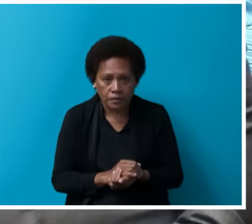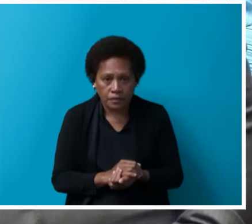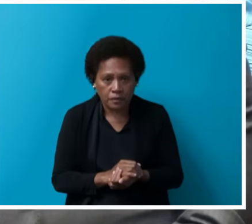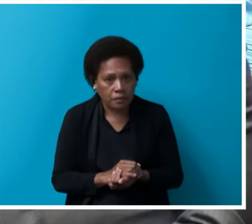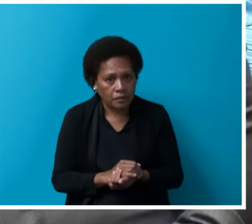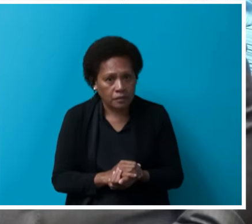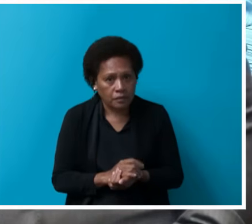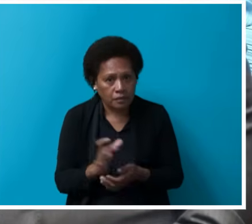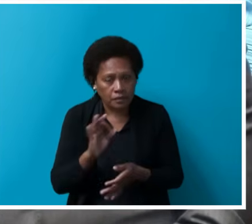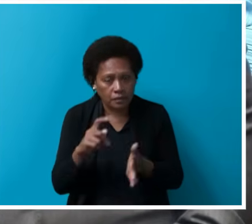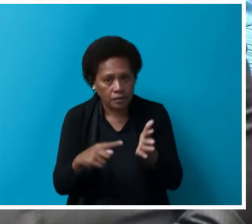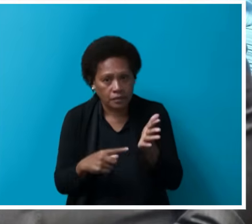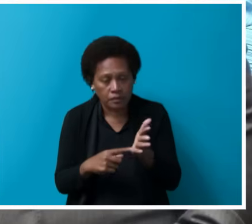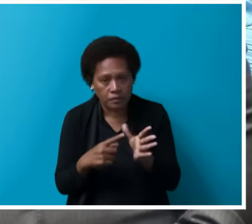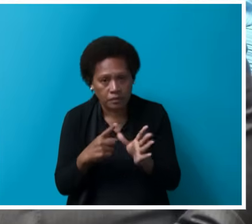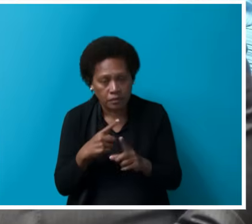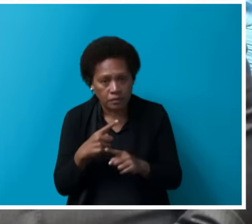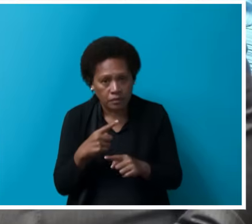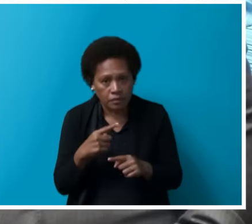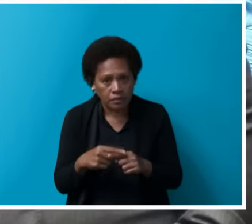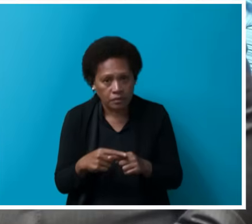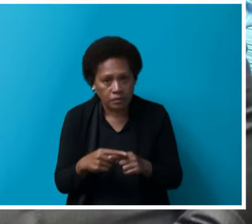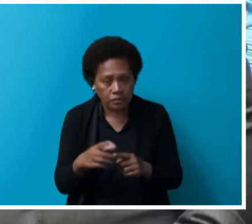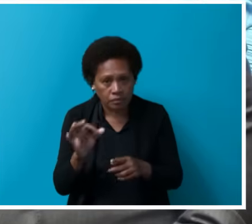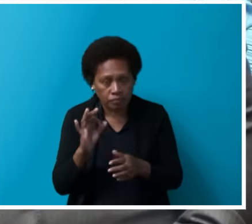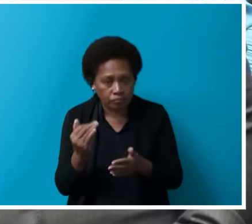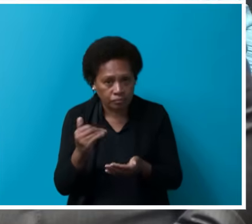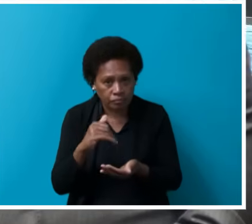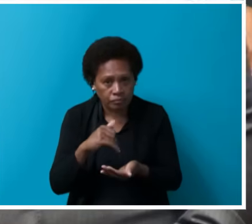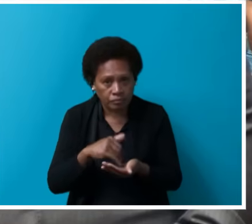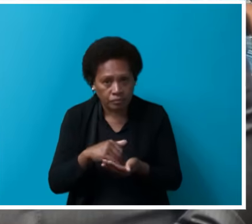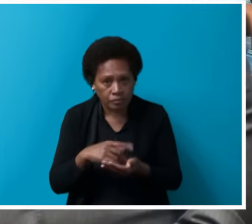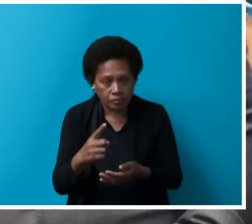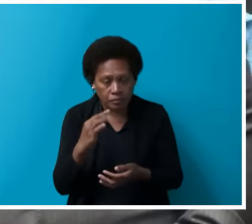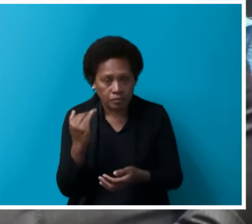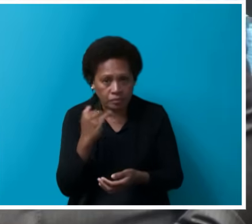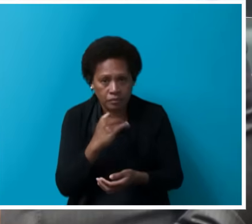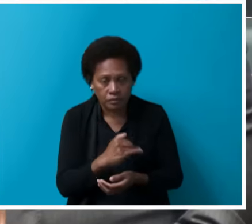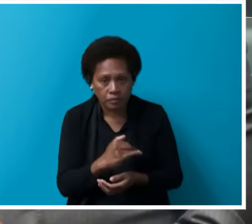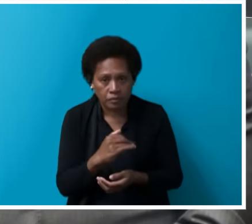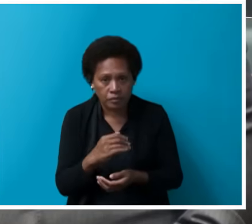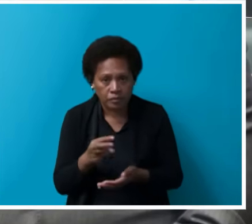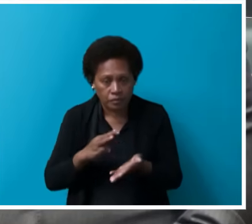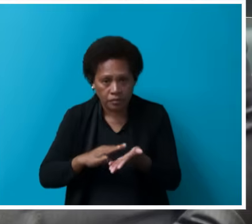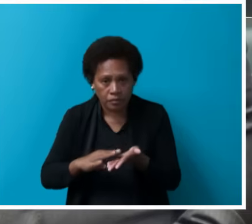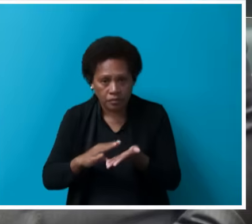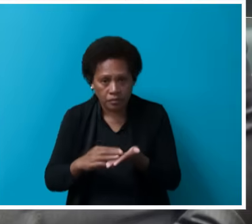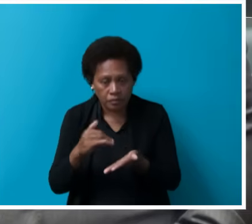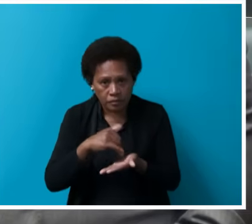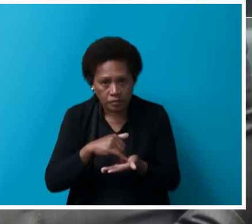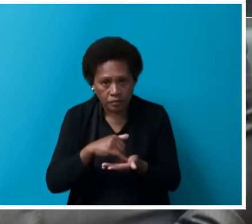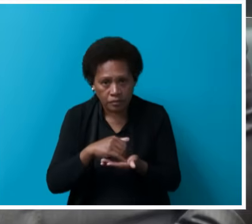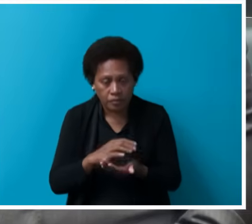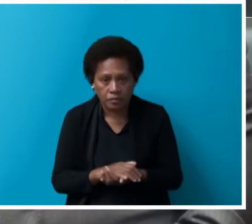non-tax. Tax collections are projected to be 100 million above the forecast. So at the end of